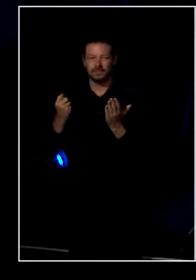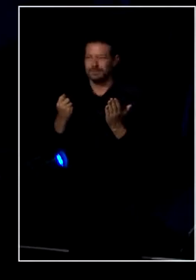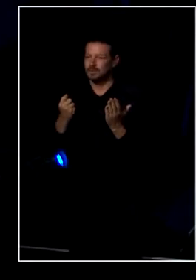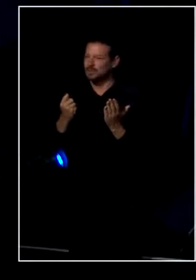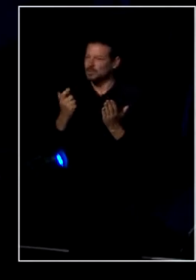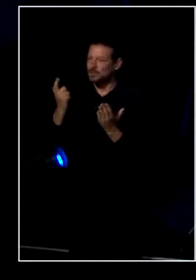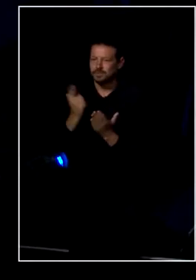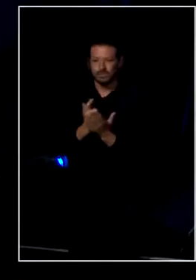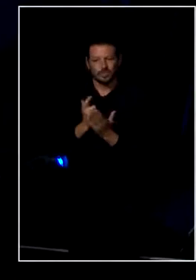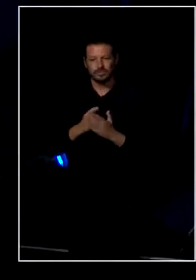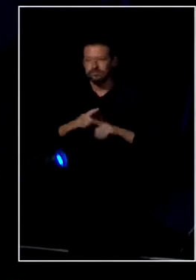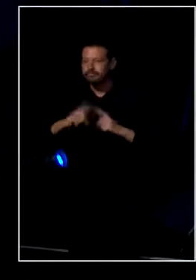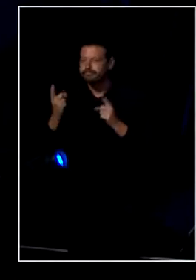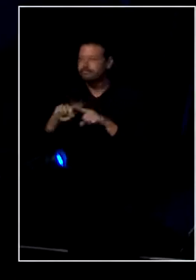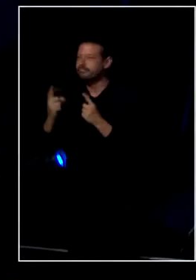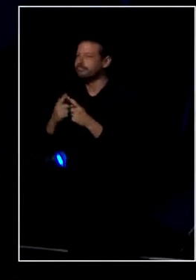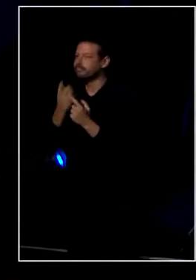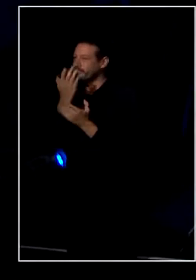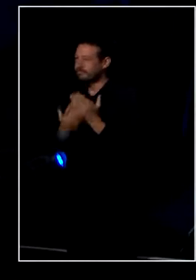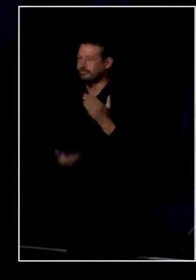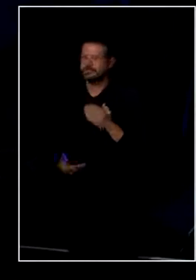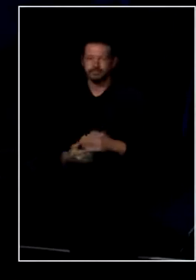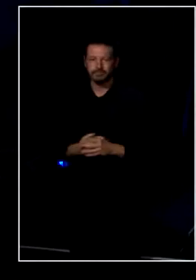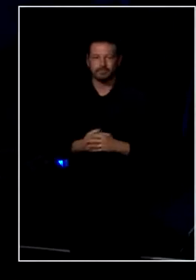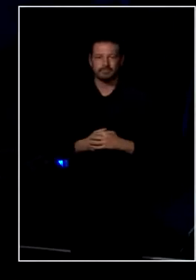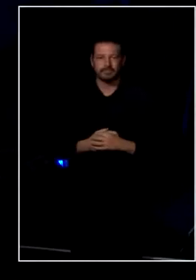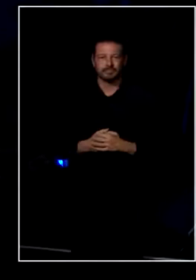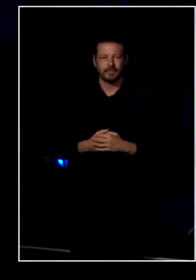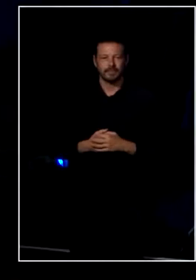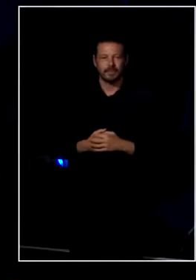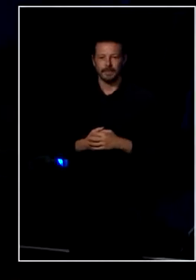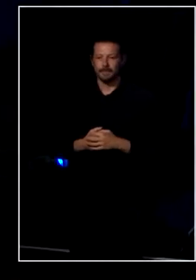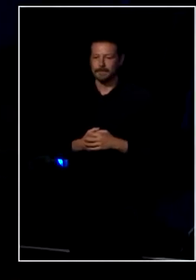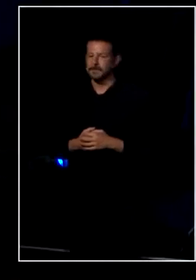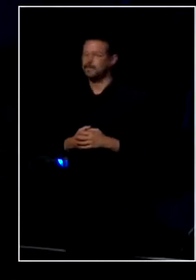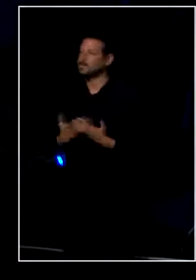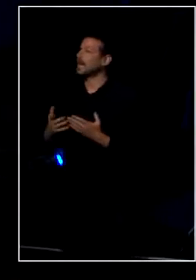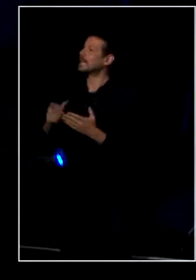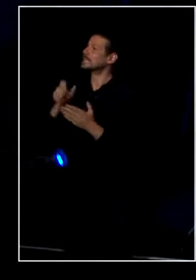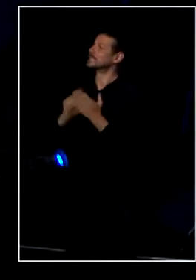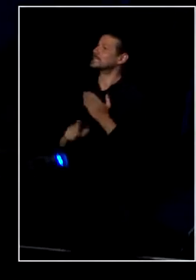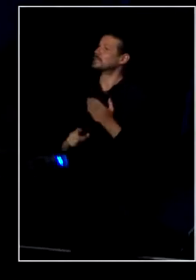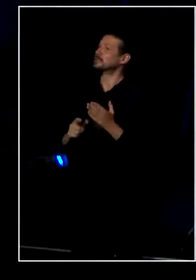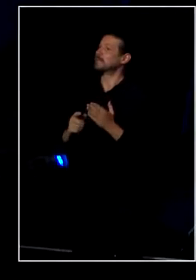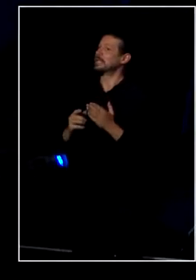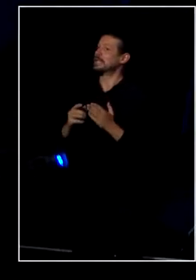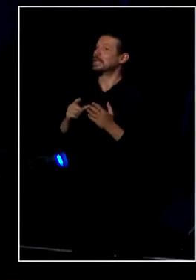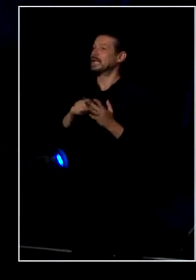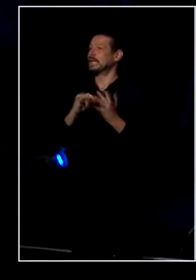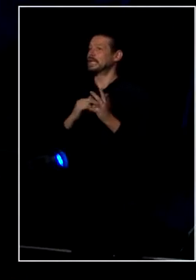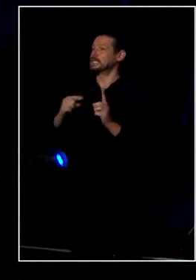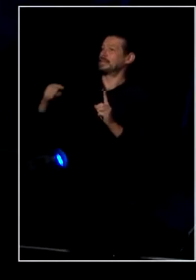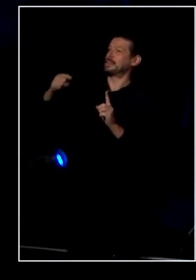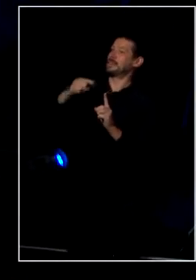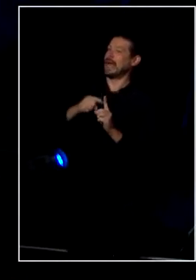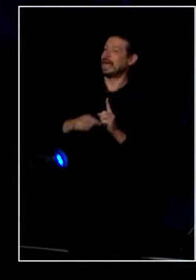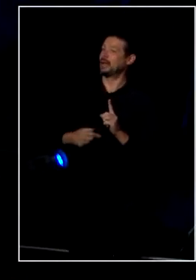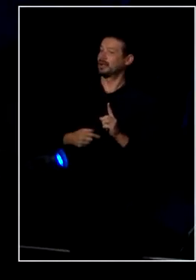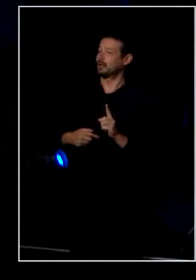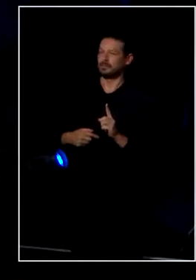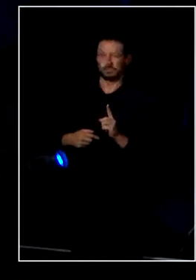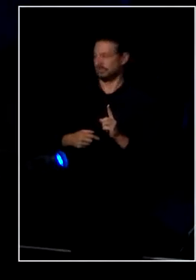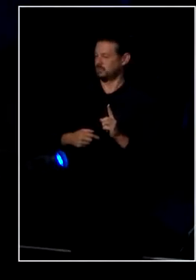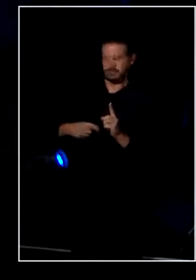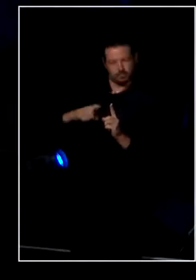so many different stories, and it really blew up the idea that disability is a monolith or we're all the